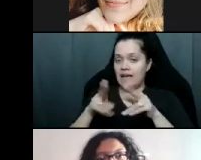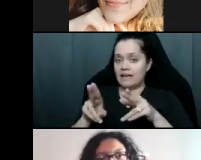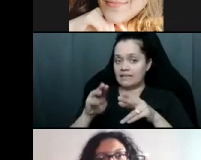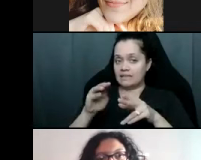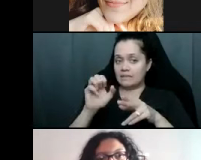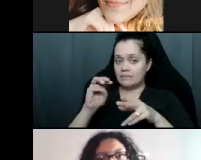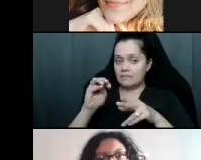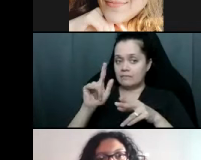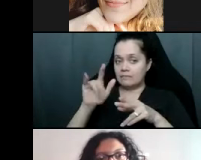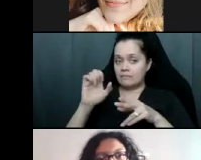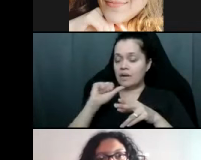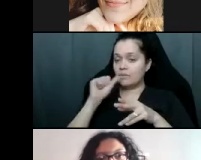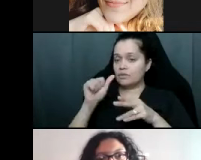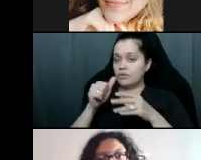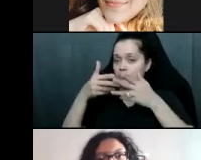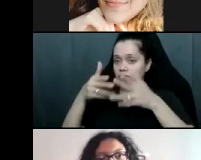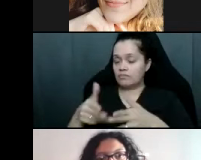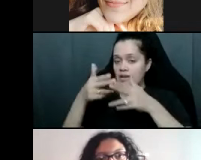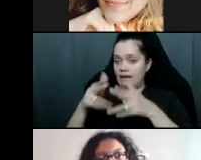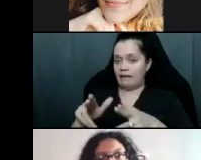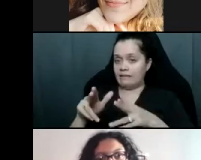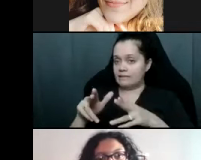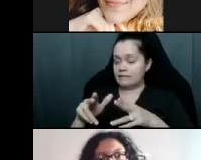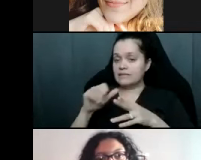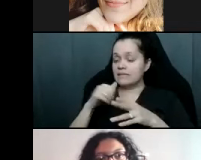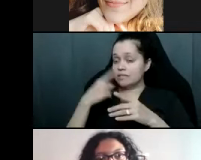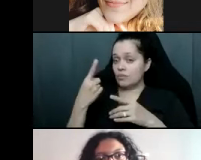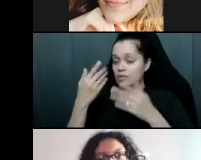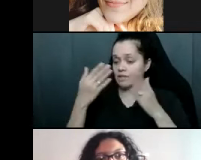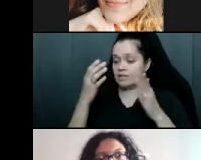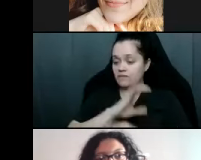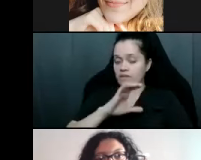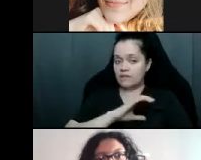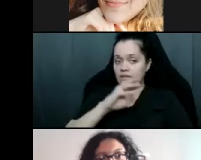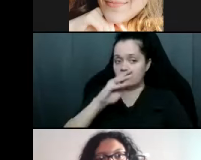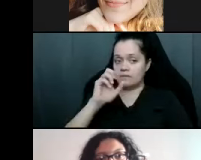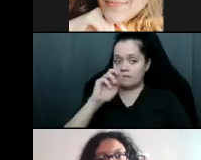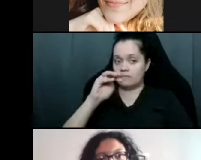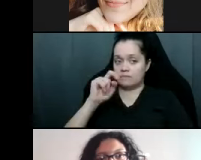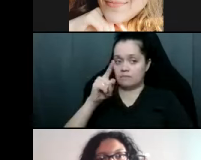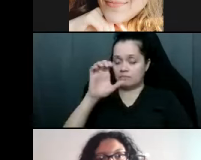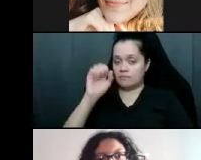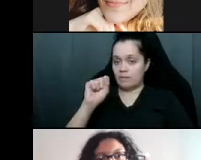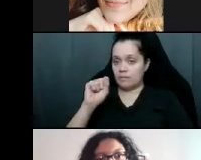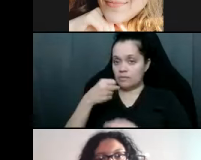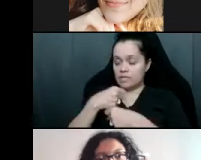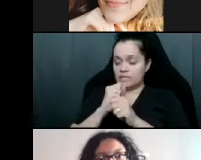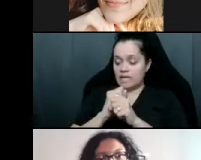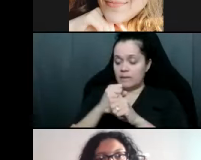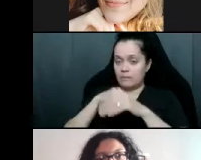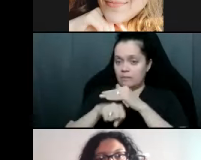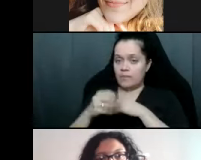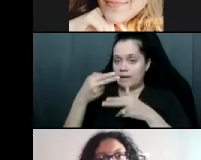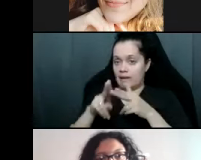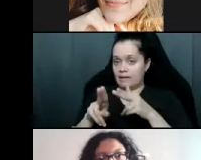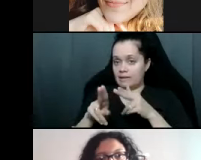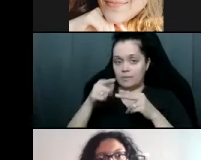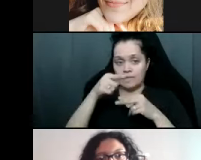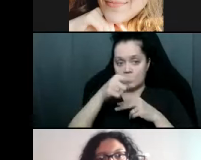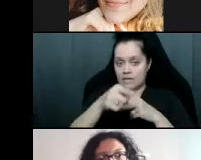lay eggs. That's one of the defining characteristics of mammals, is they bear their own young. They do not lay